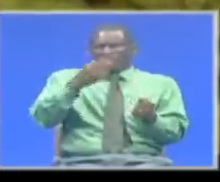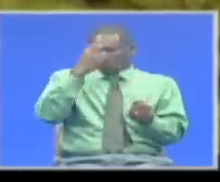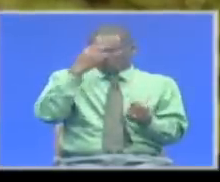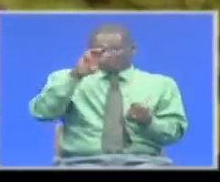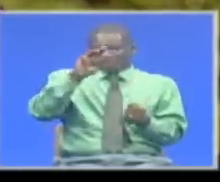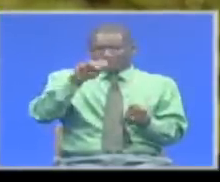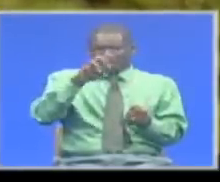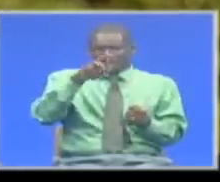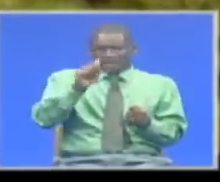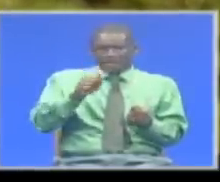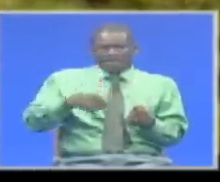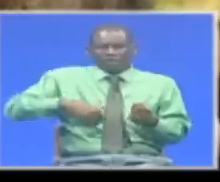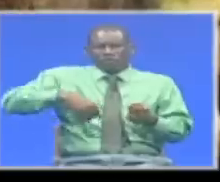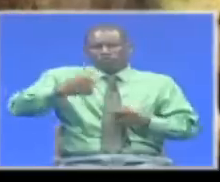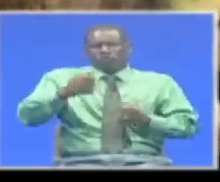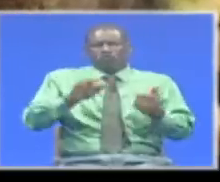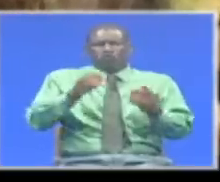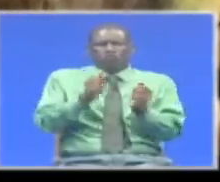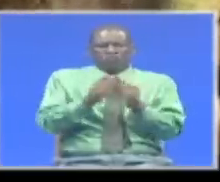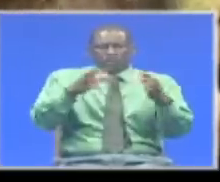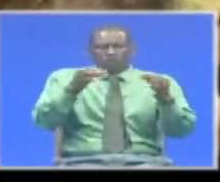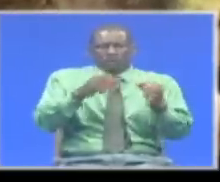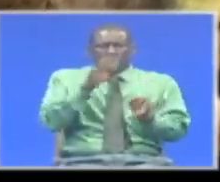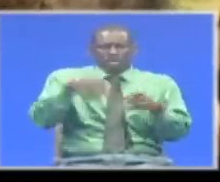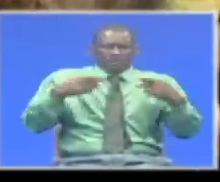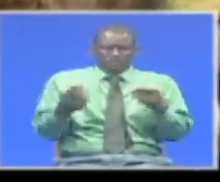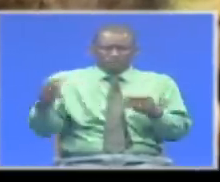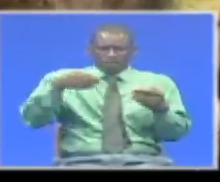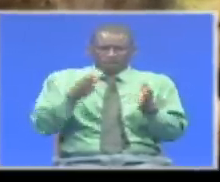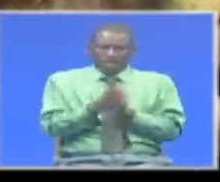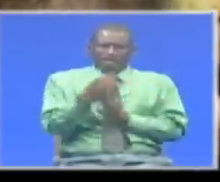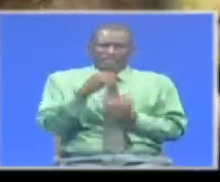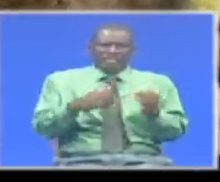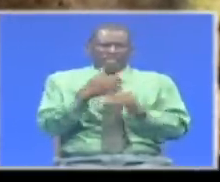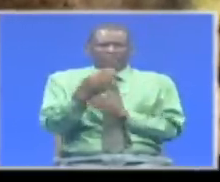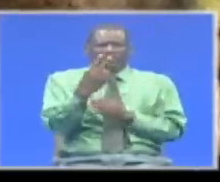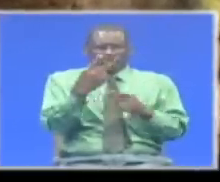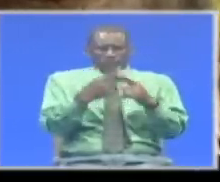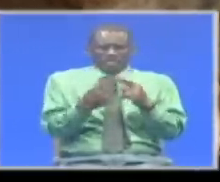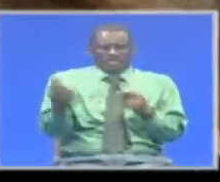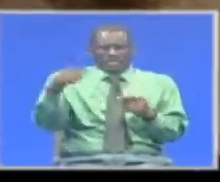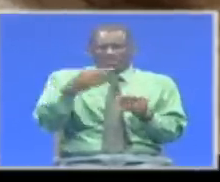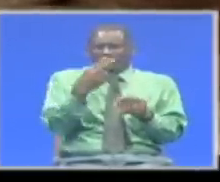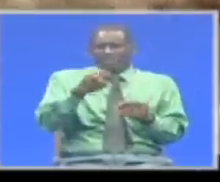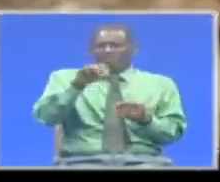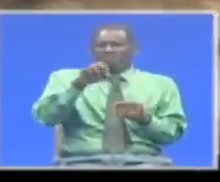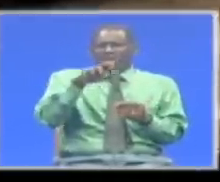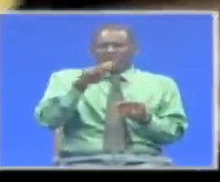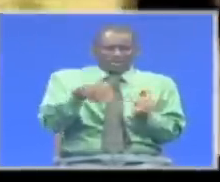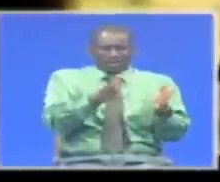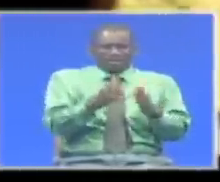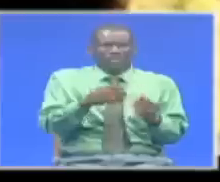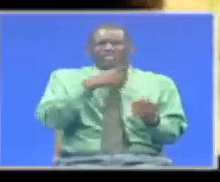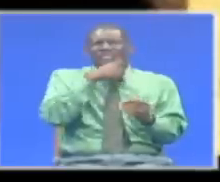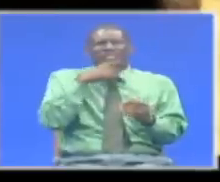sold by word of mouth. If people come here and see, like in after 2 years, they come and see Mara River is dry up. That's the same word